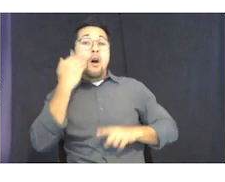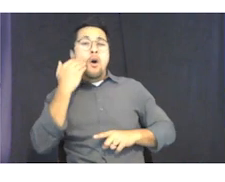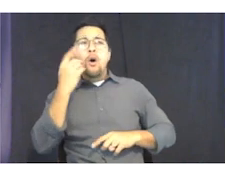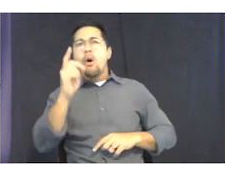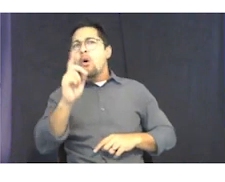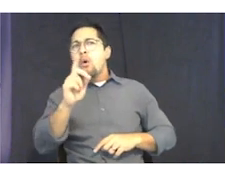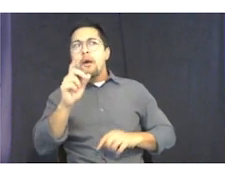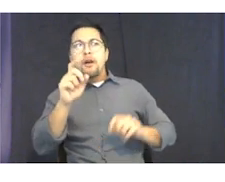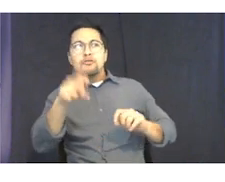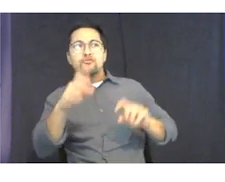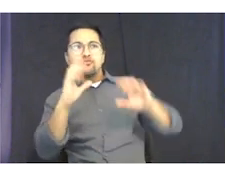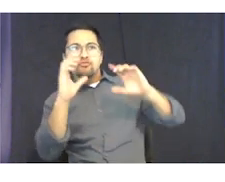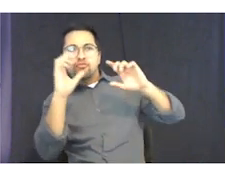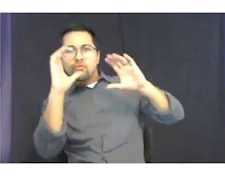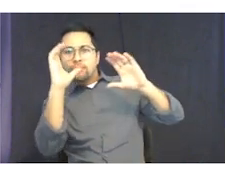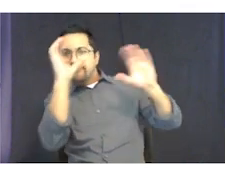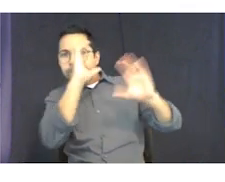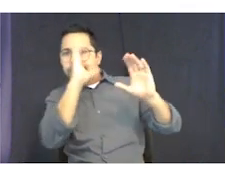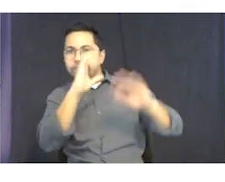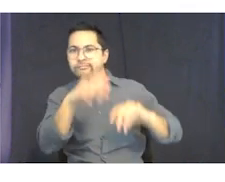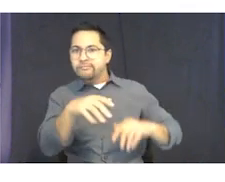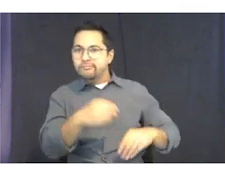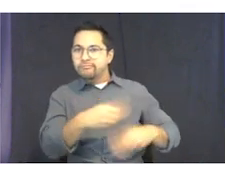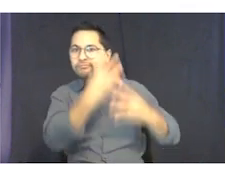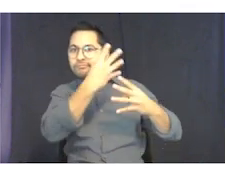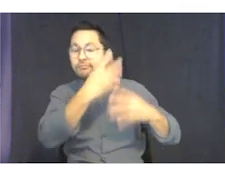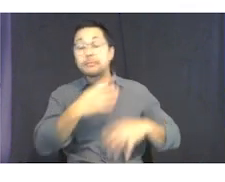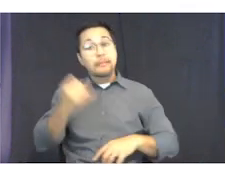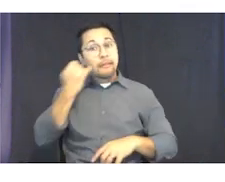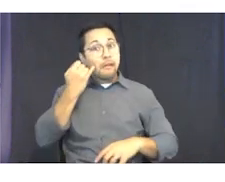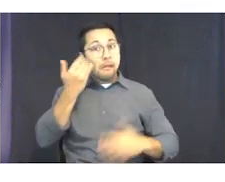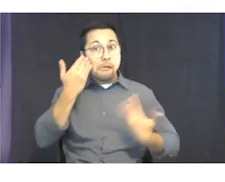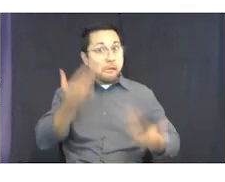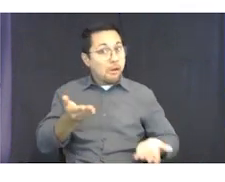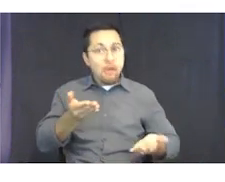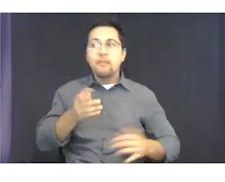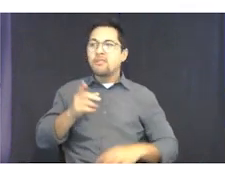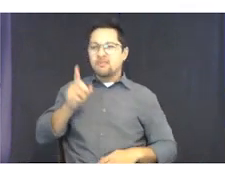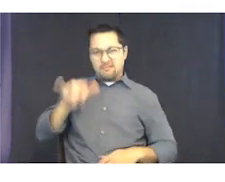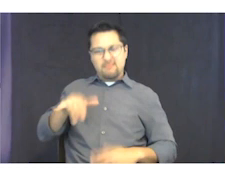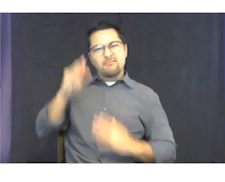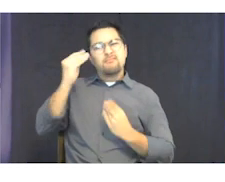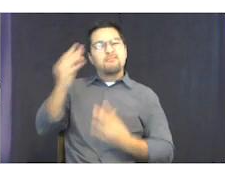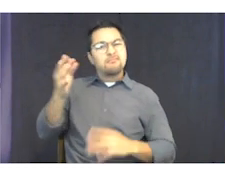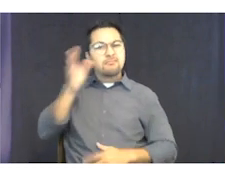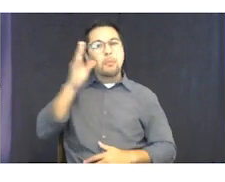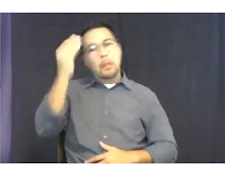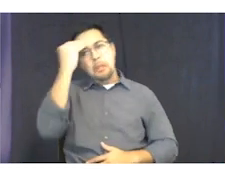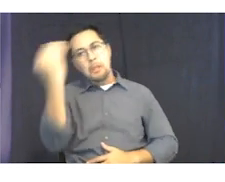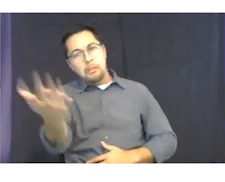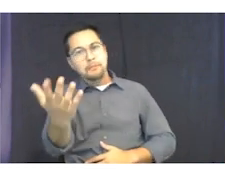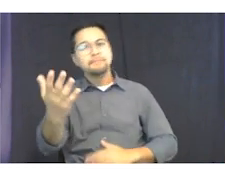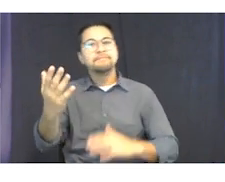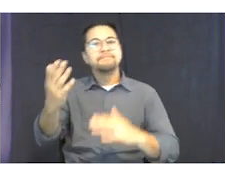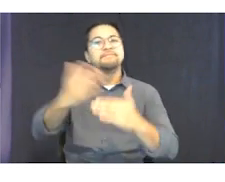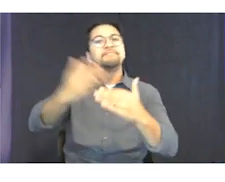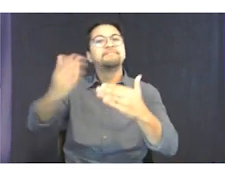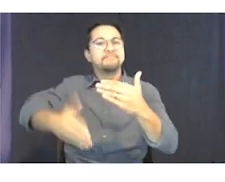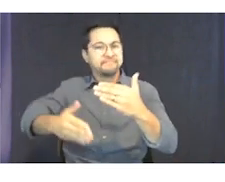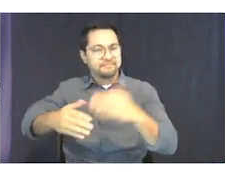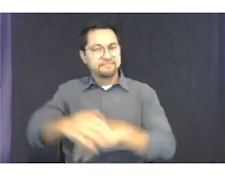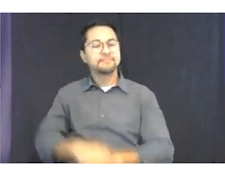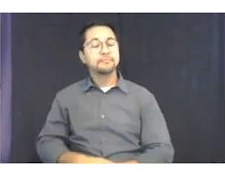go and find that. And if you don't, this particular information will be made available to you at the conclusion of the